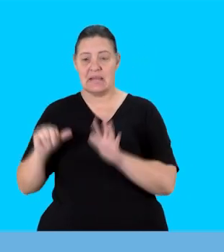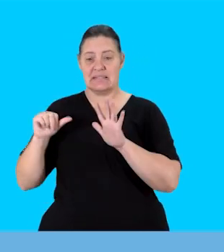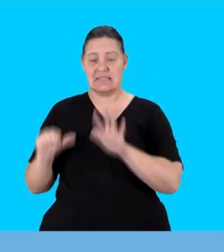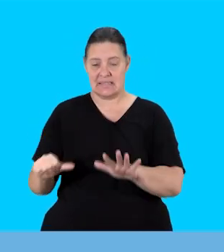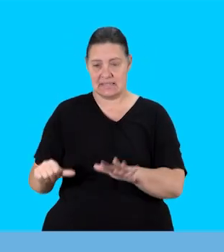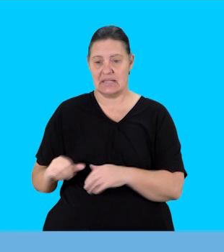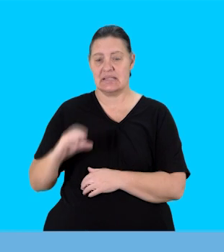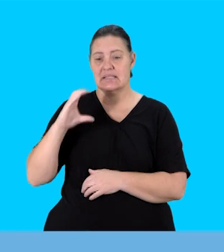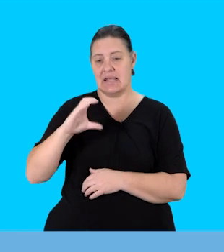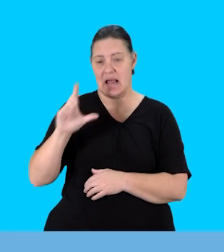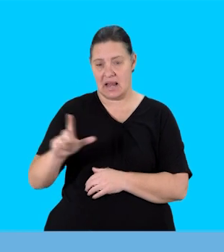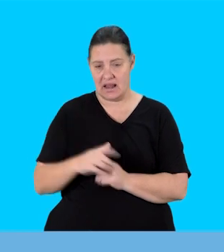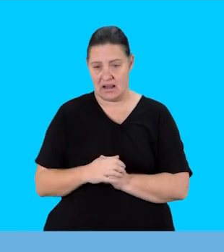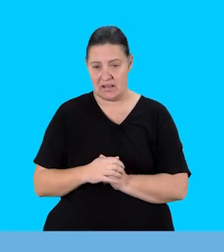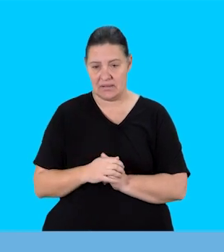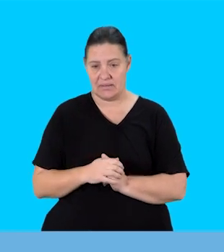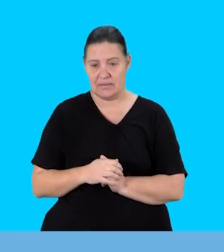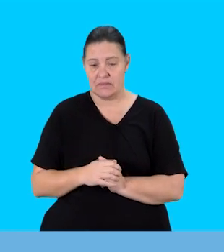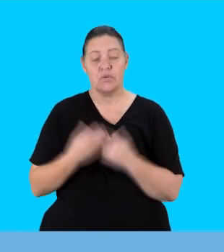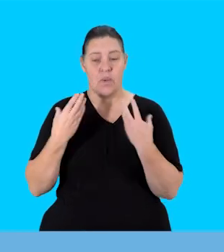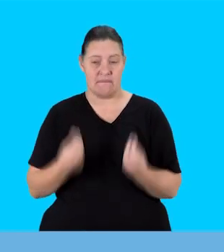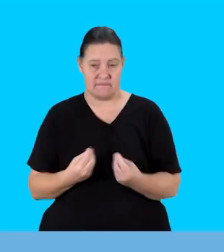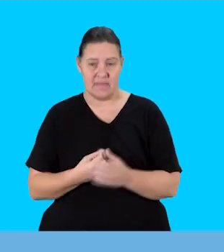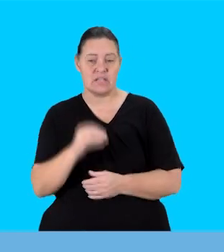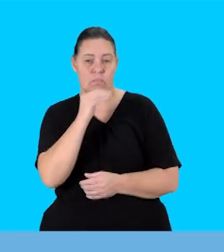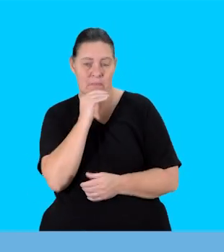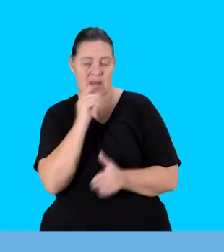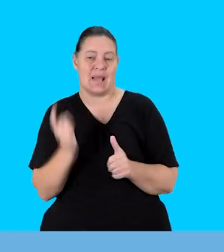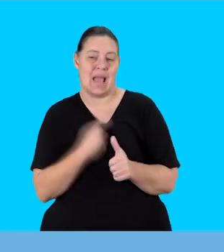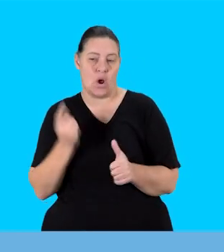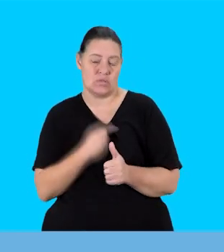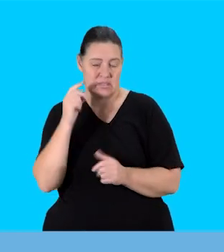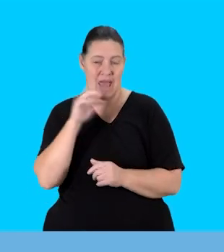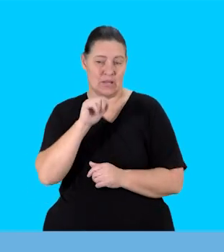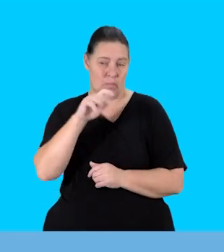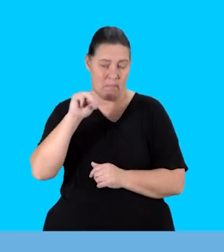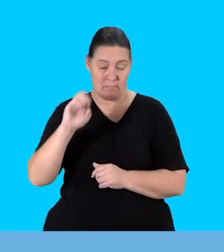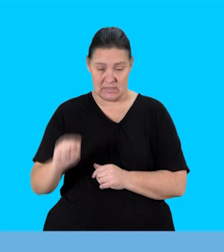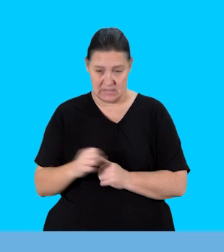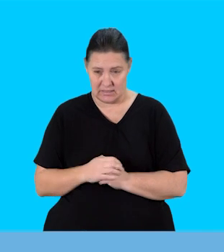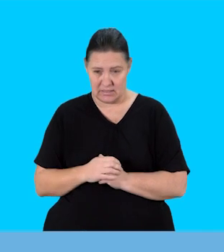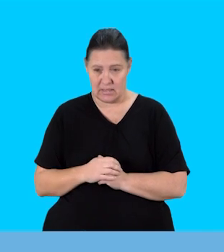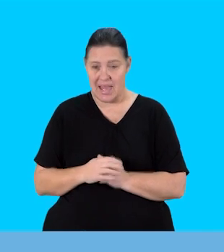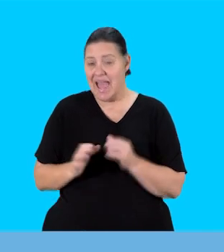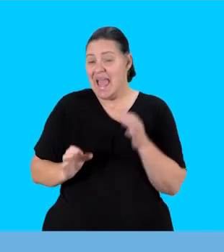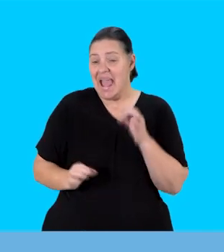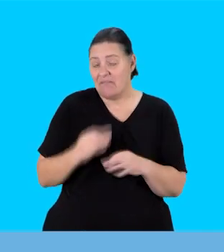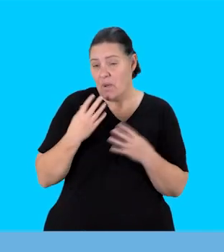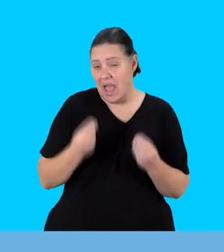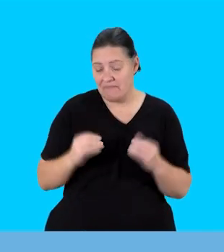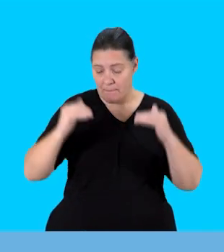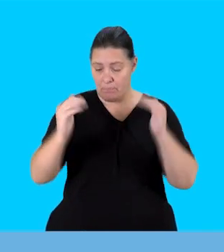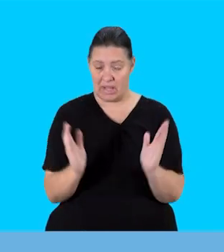have 6Cl. So that's what we have. That's what I mean by counting of atoms. Then again, if